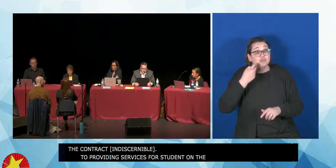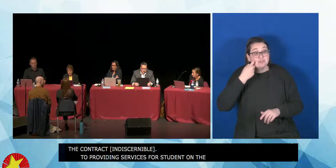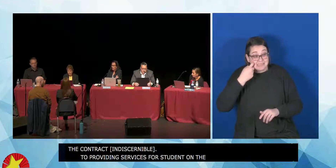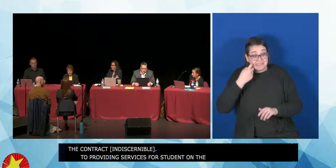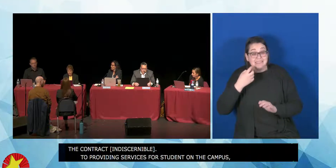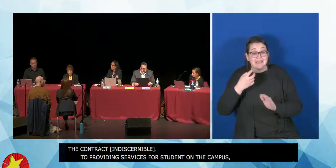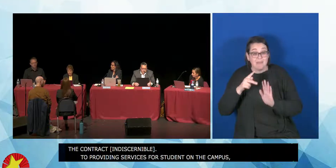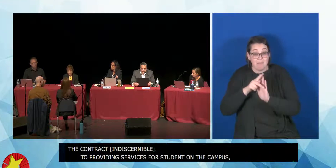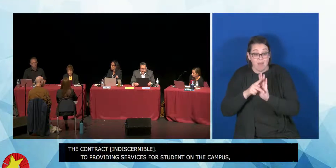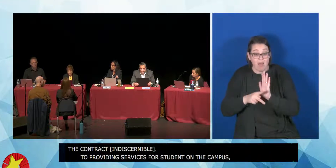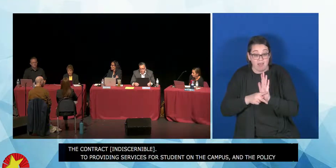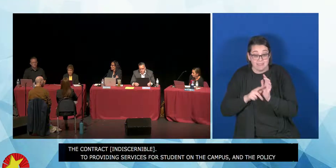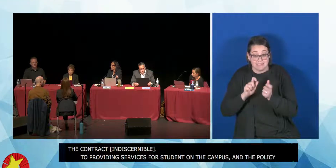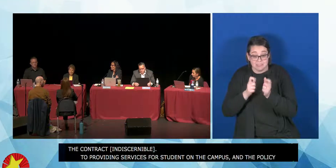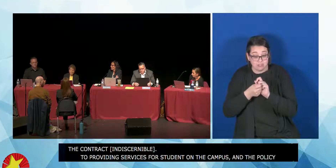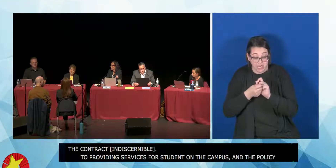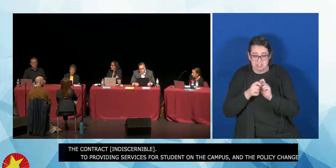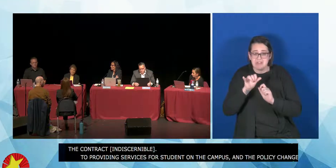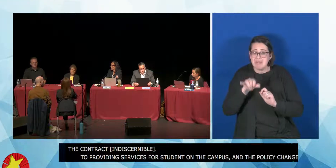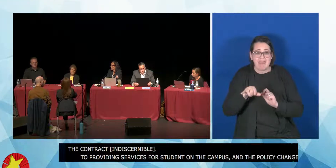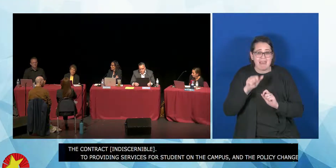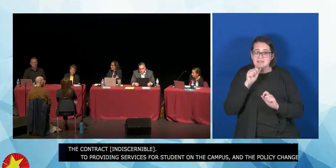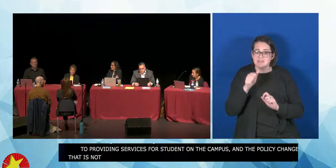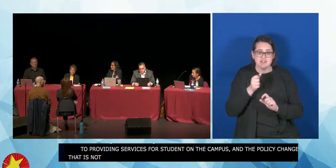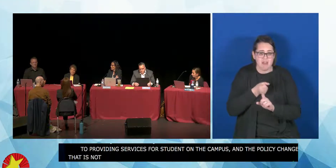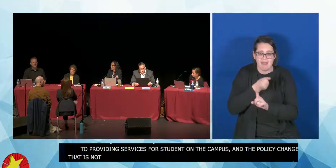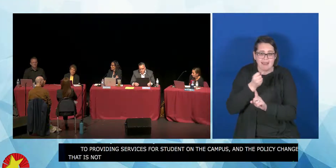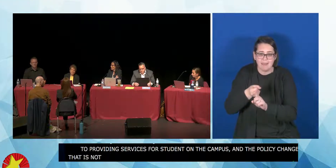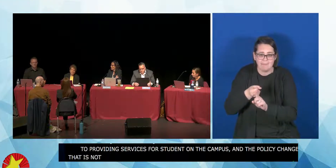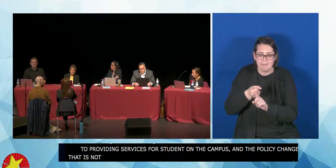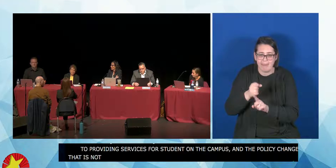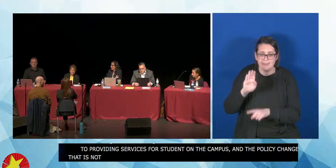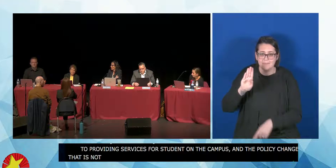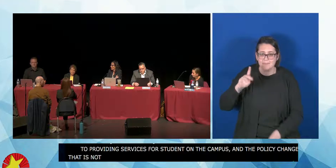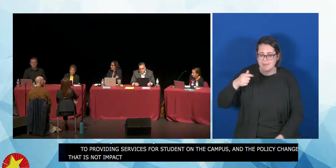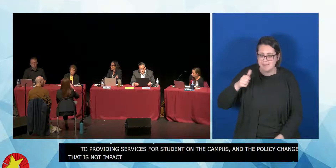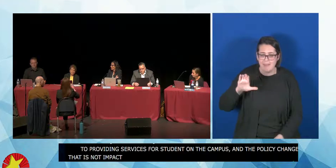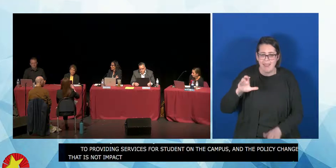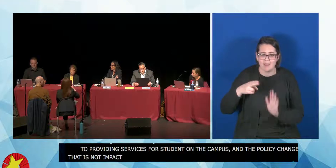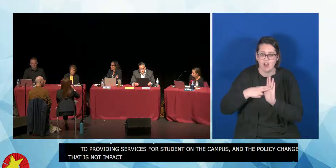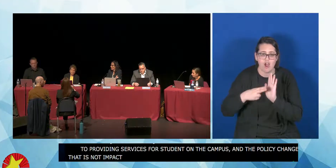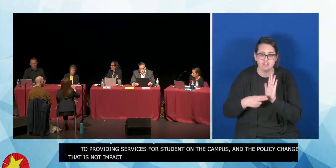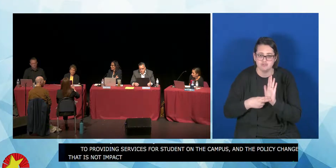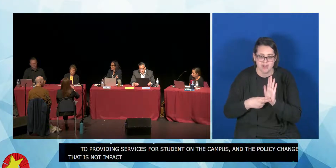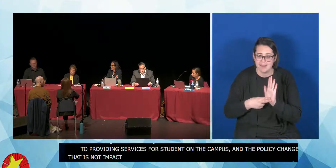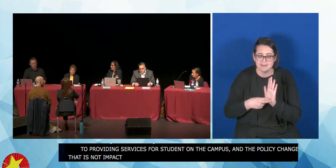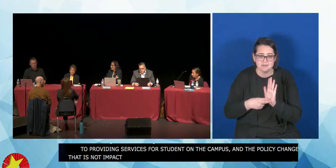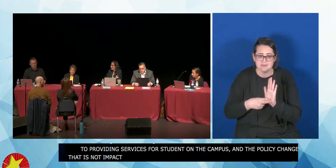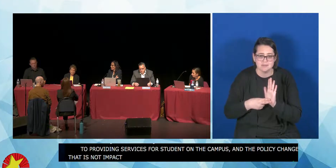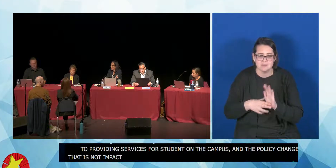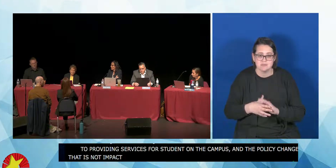does not impact the BPAC contract.